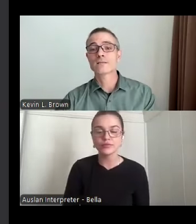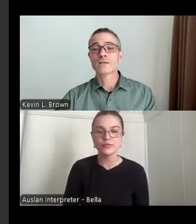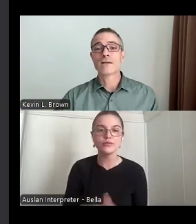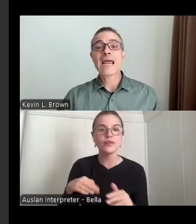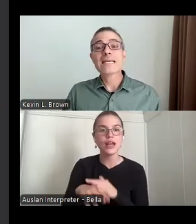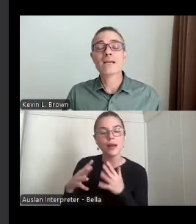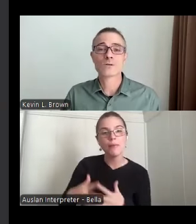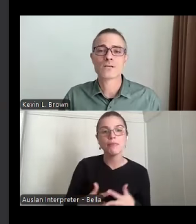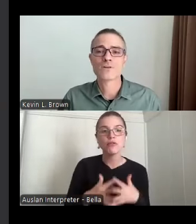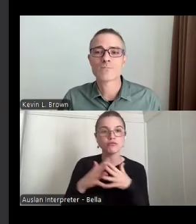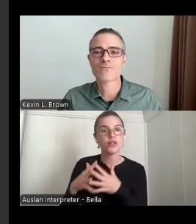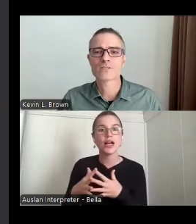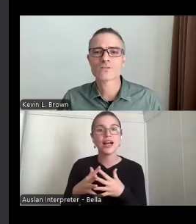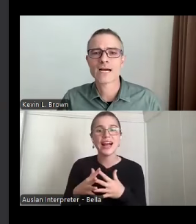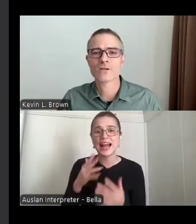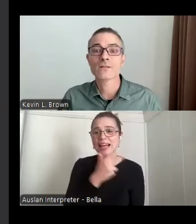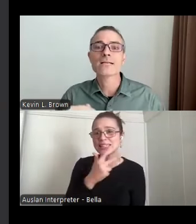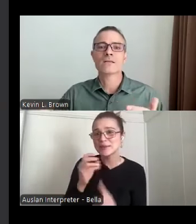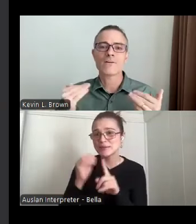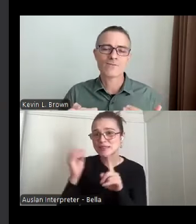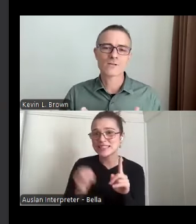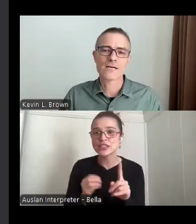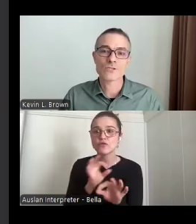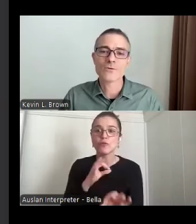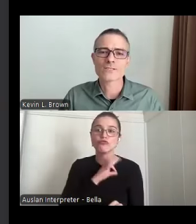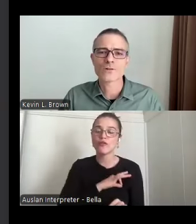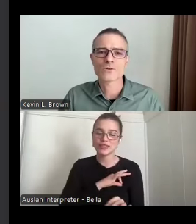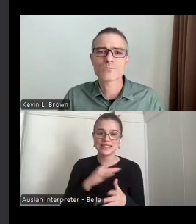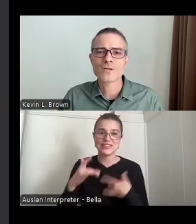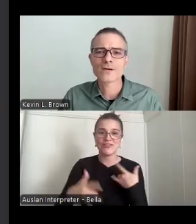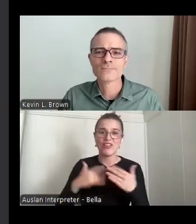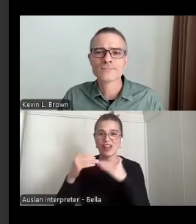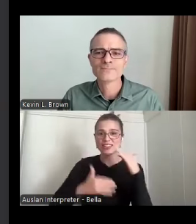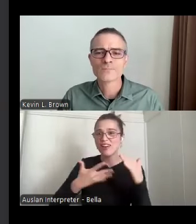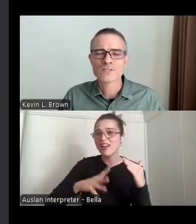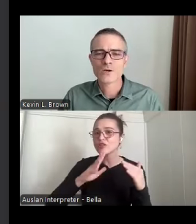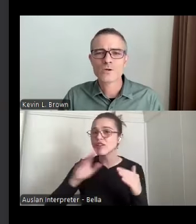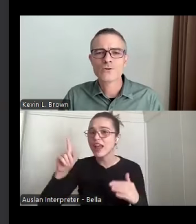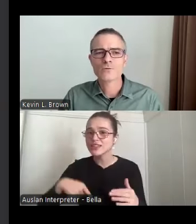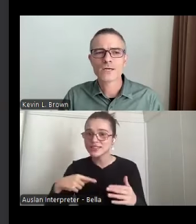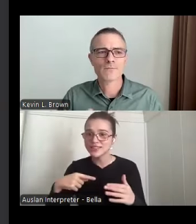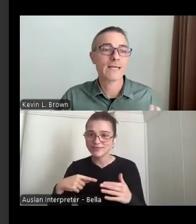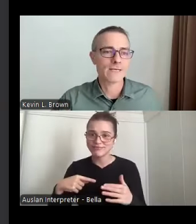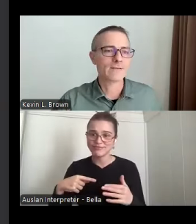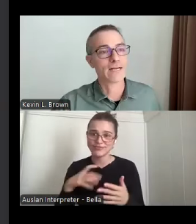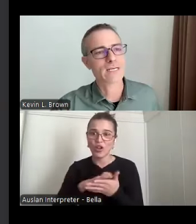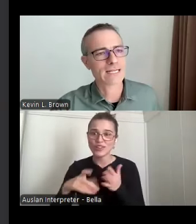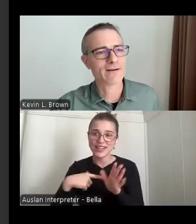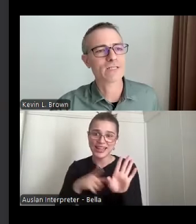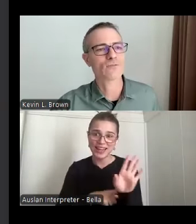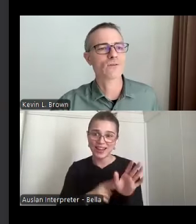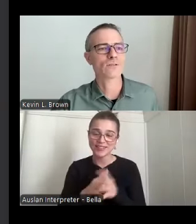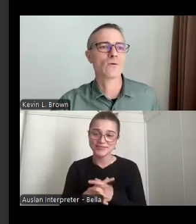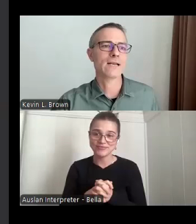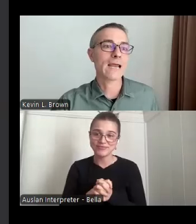States, 88% of nonprofits survive on less than 500,000 US dollars per year. And so when you, and then, you take that